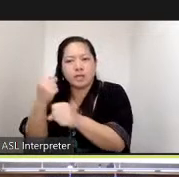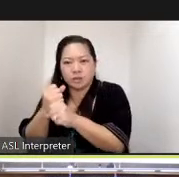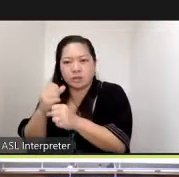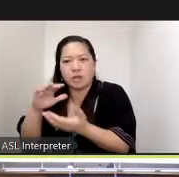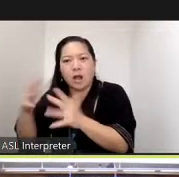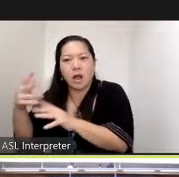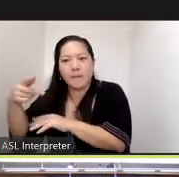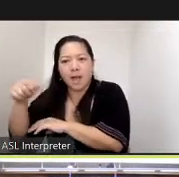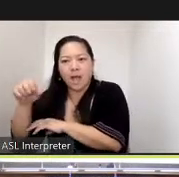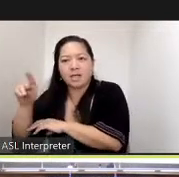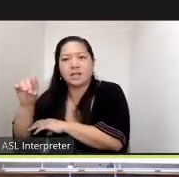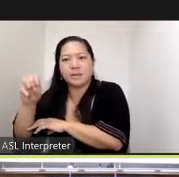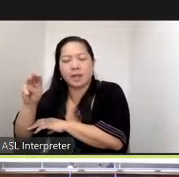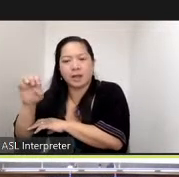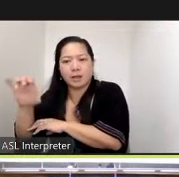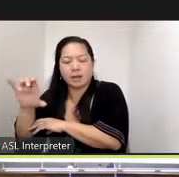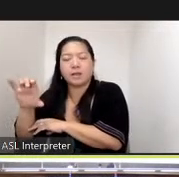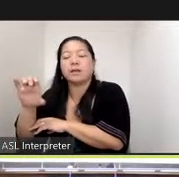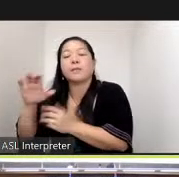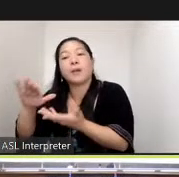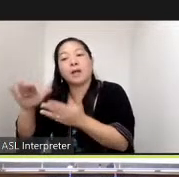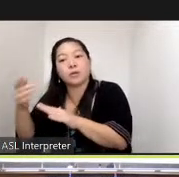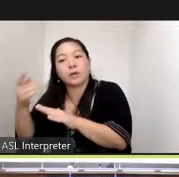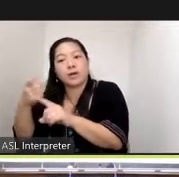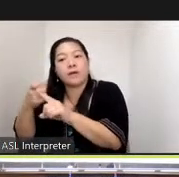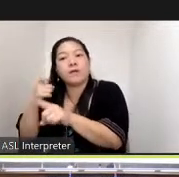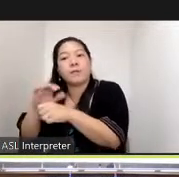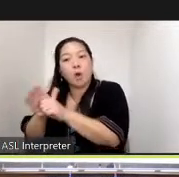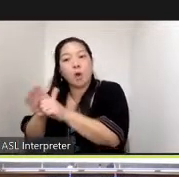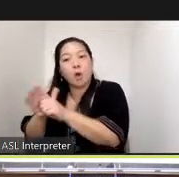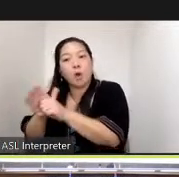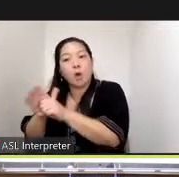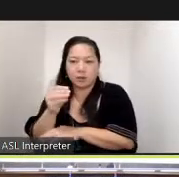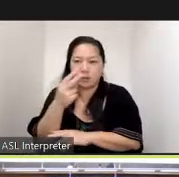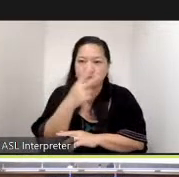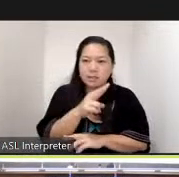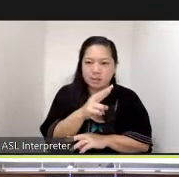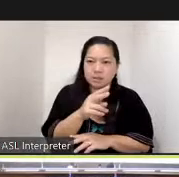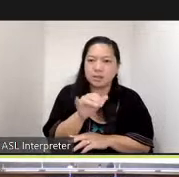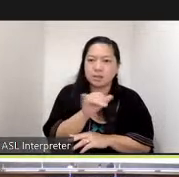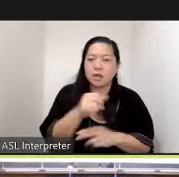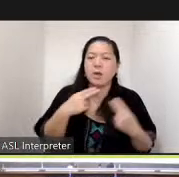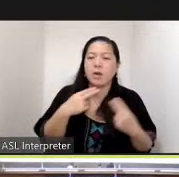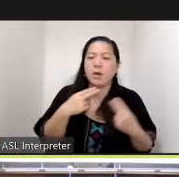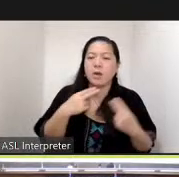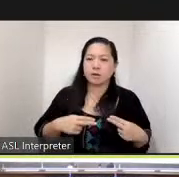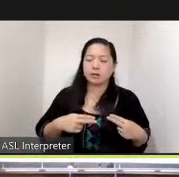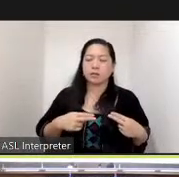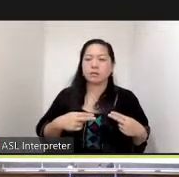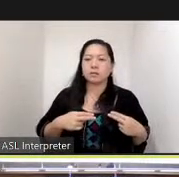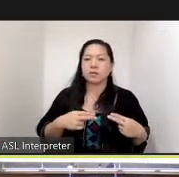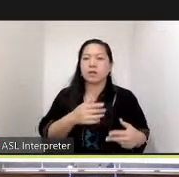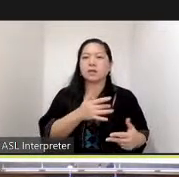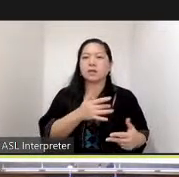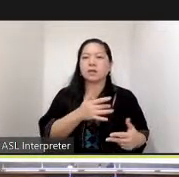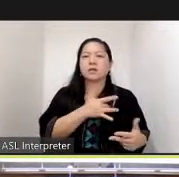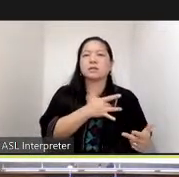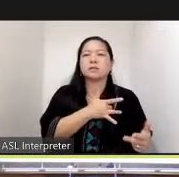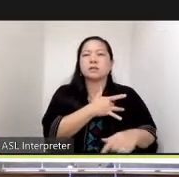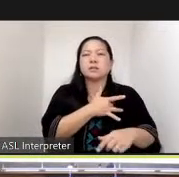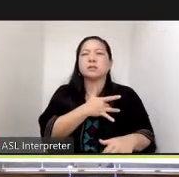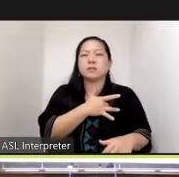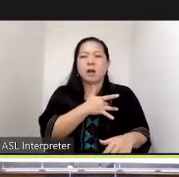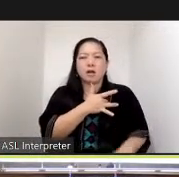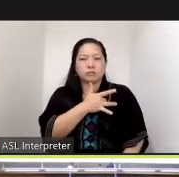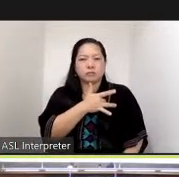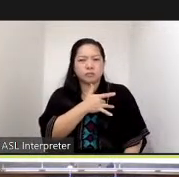Chronic conditions, we're only seeing hypertension and current or former smoking among cases. We see the